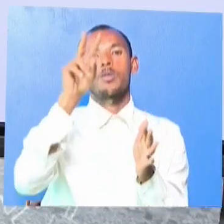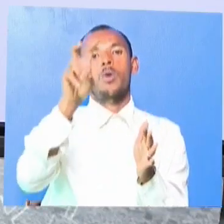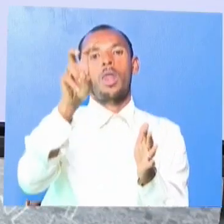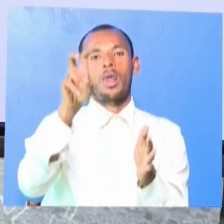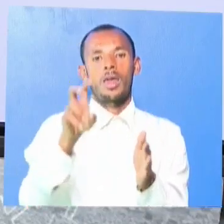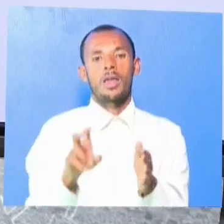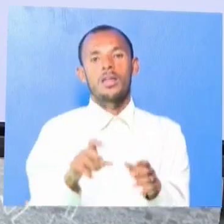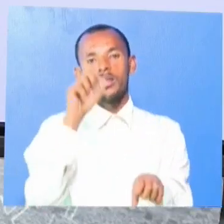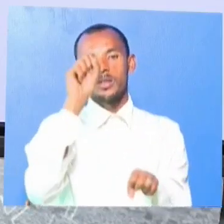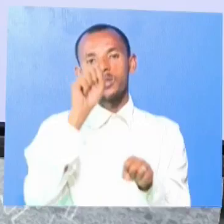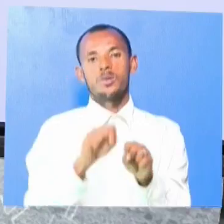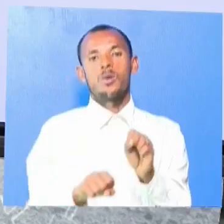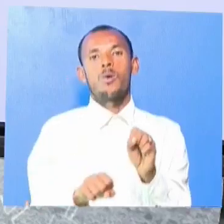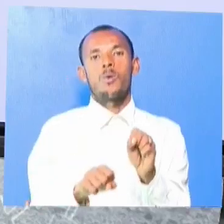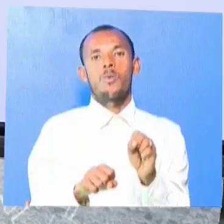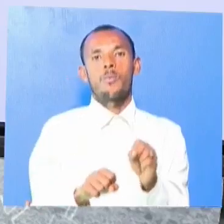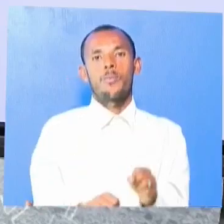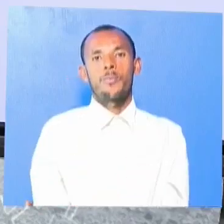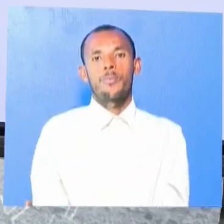So,